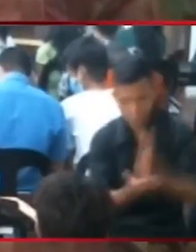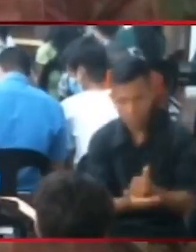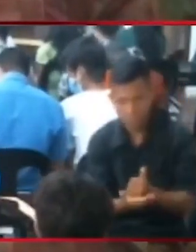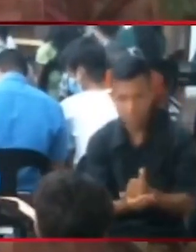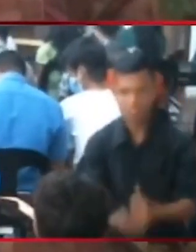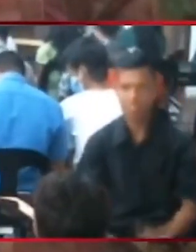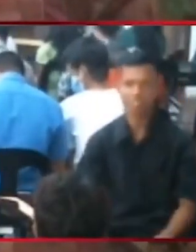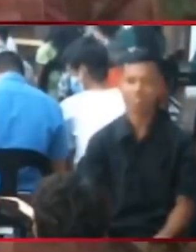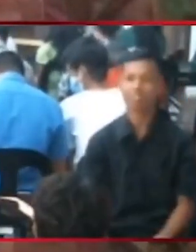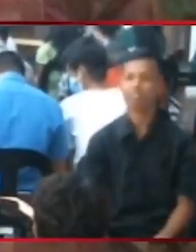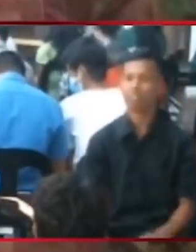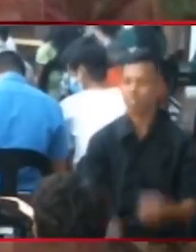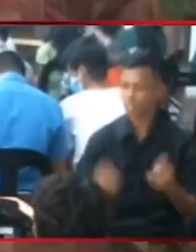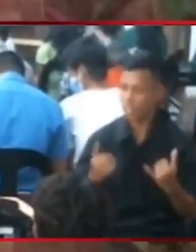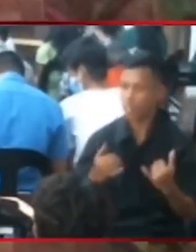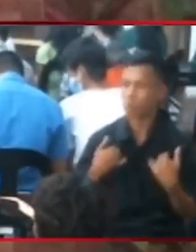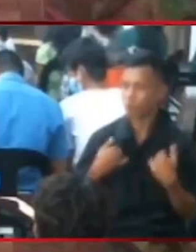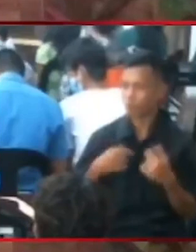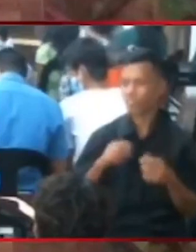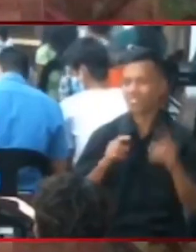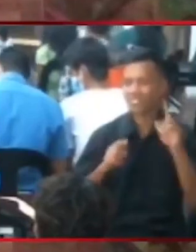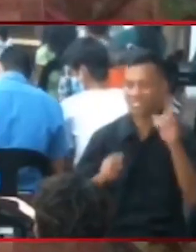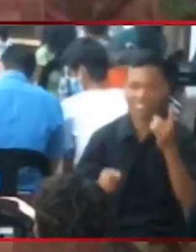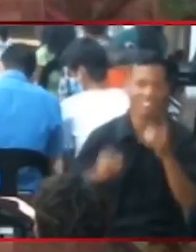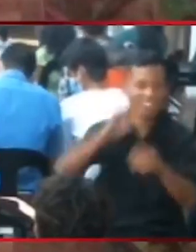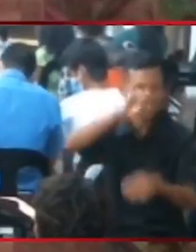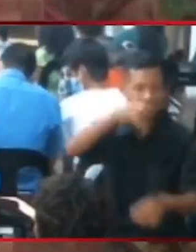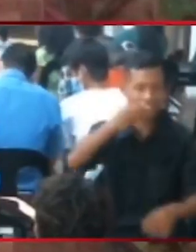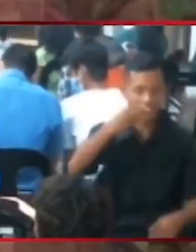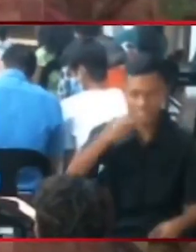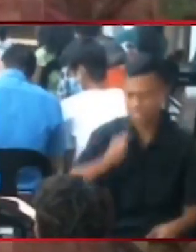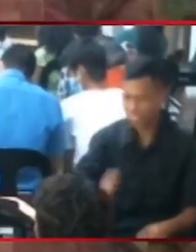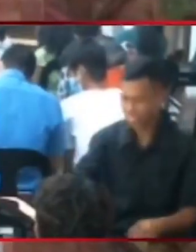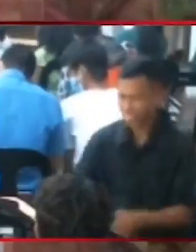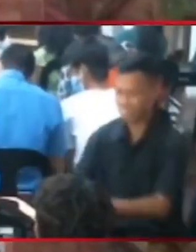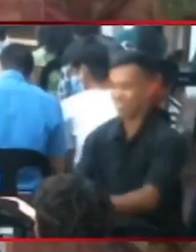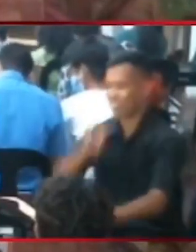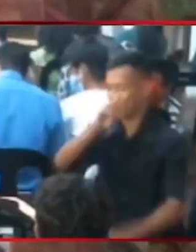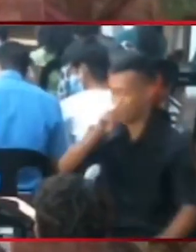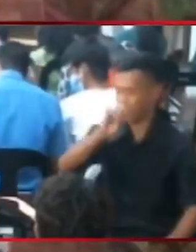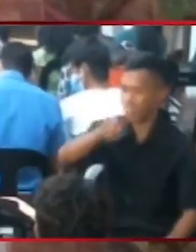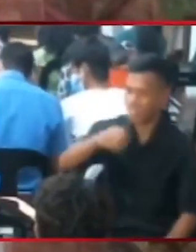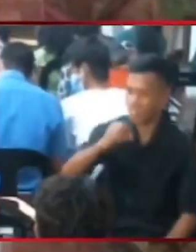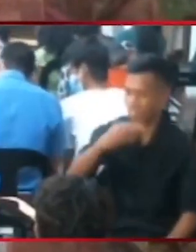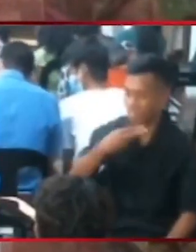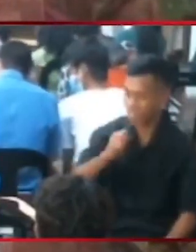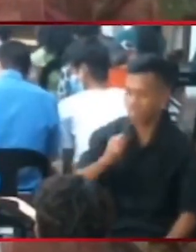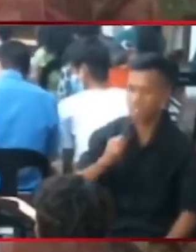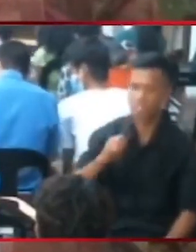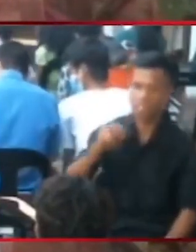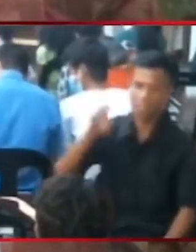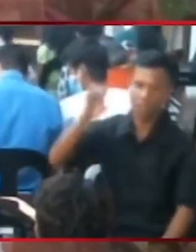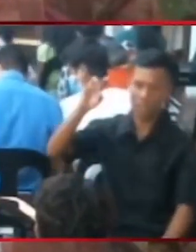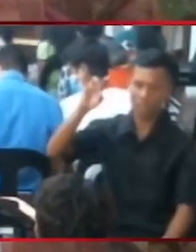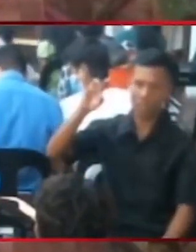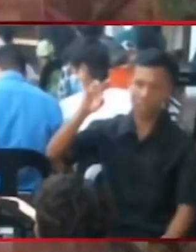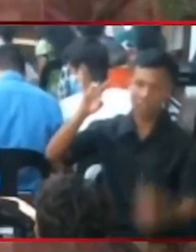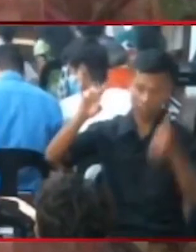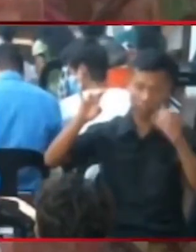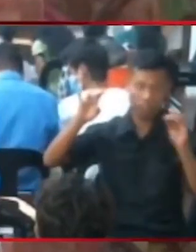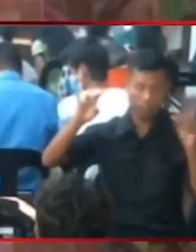And in 1 John chapter 8, 1 John chapter 8,